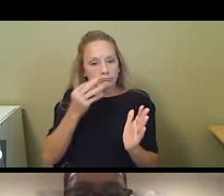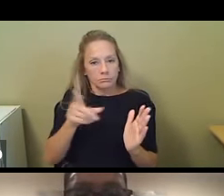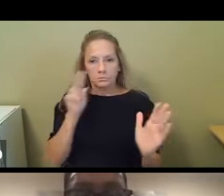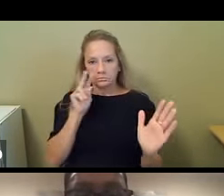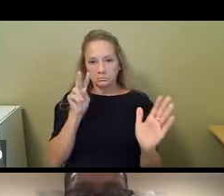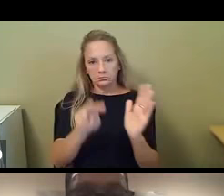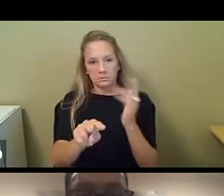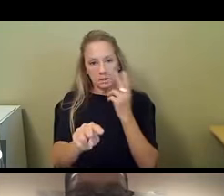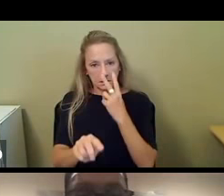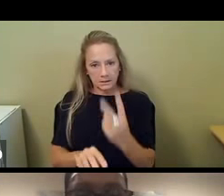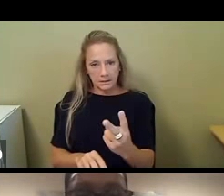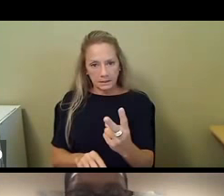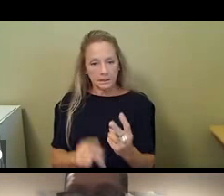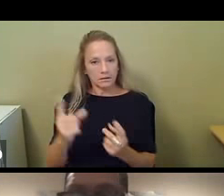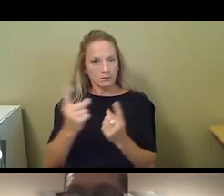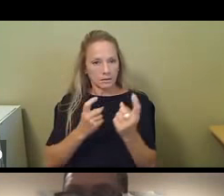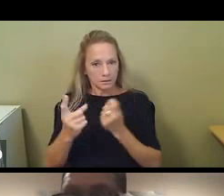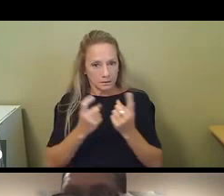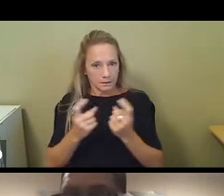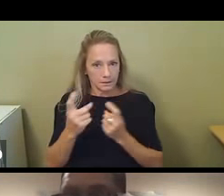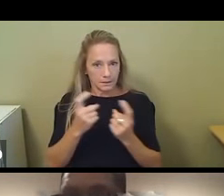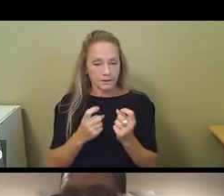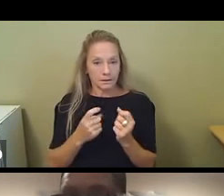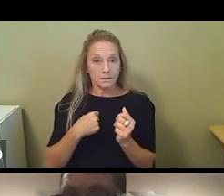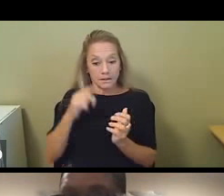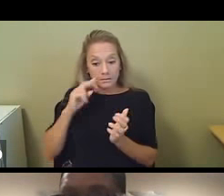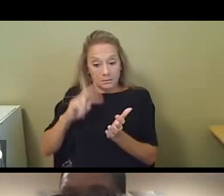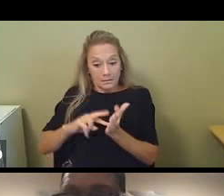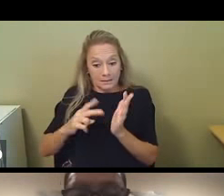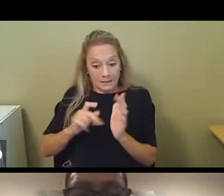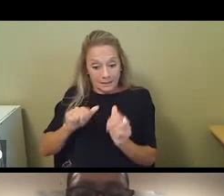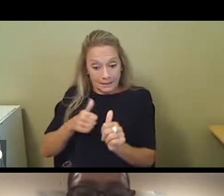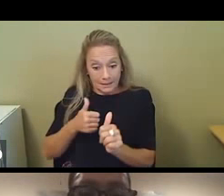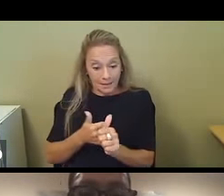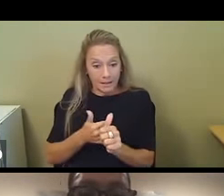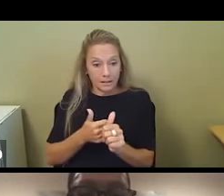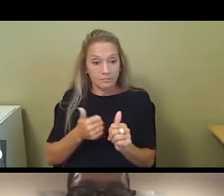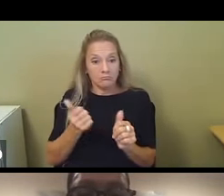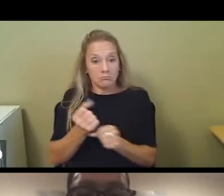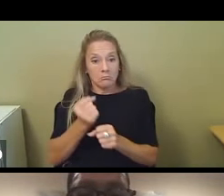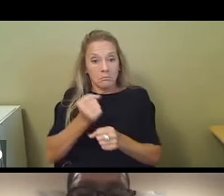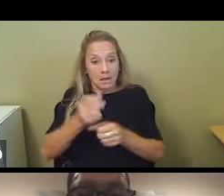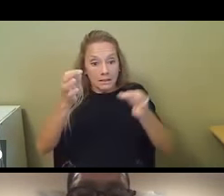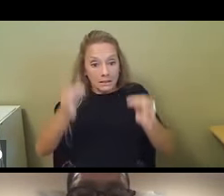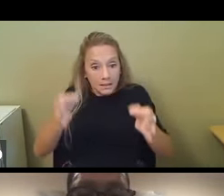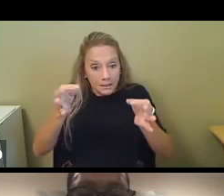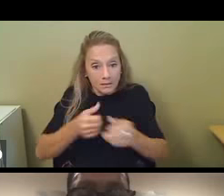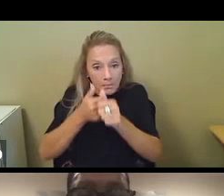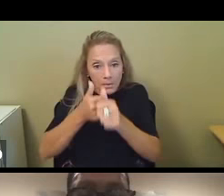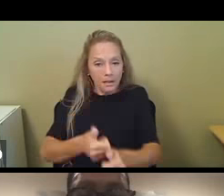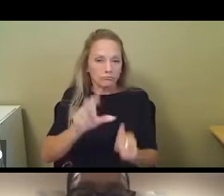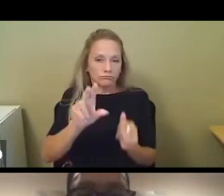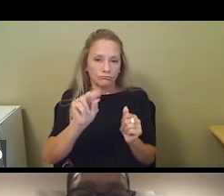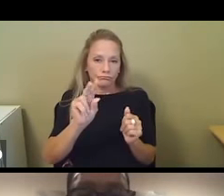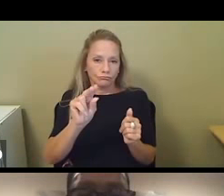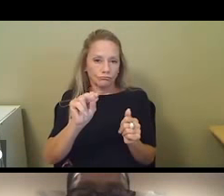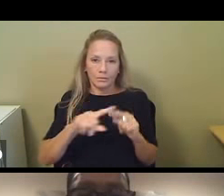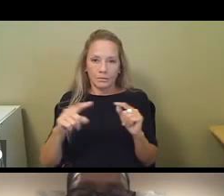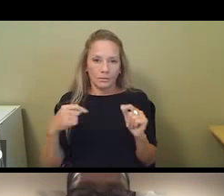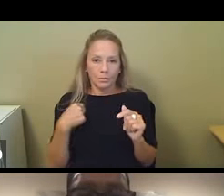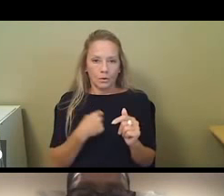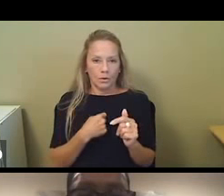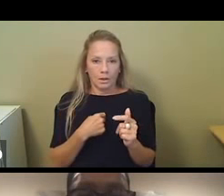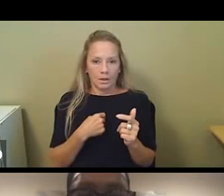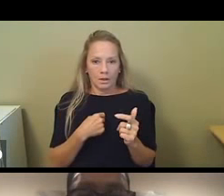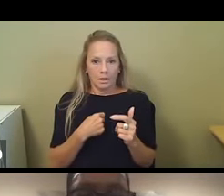it, ask questions about it. My intent was not that we make any firm decisions. We're well above